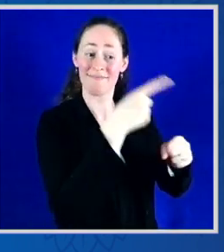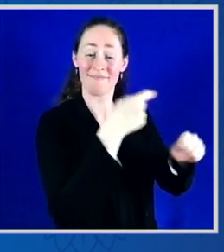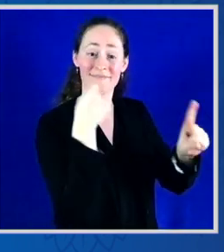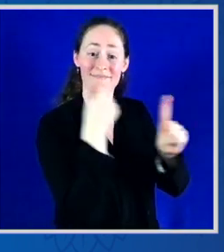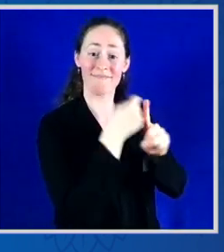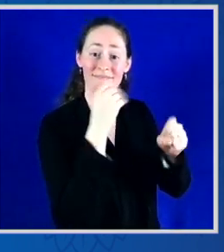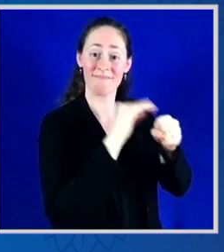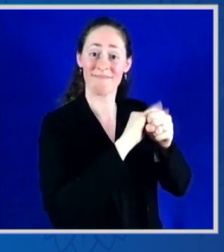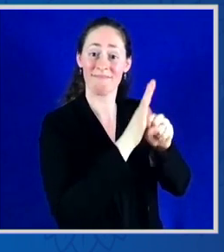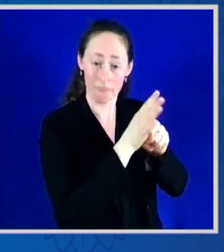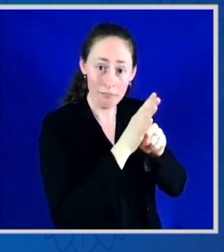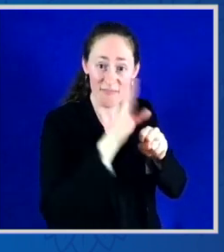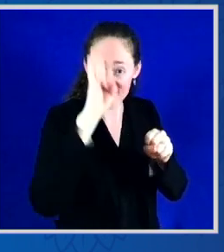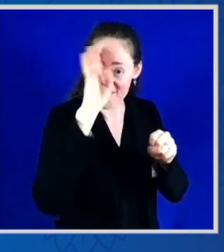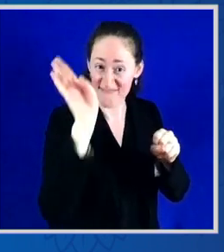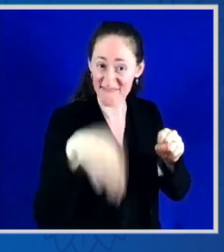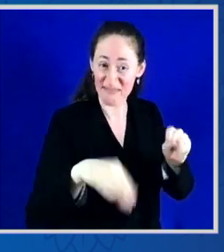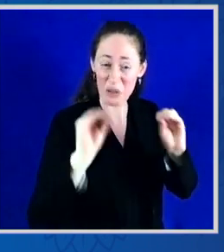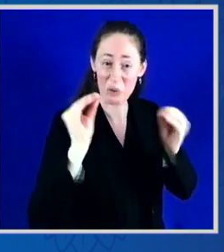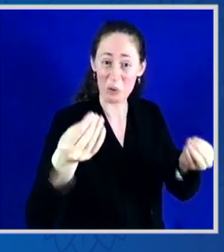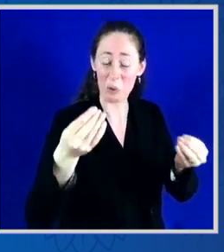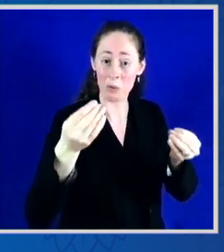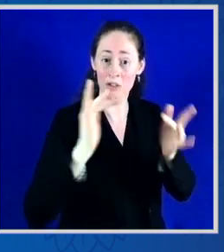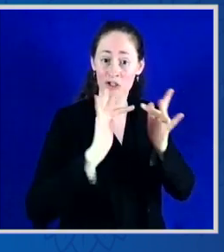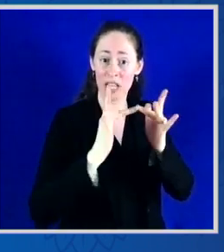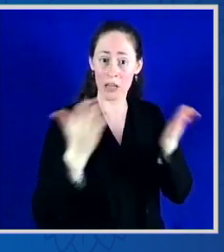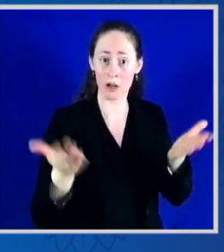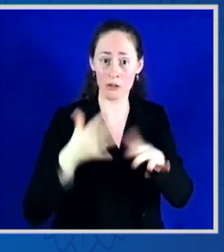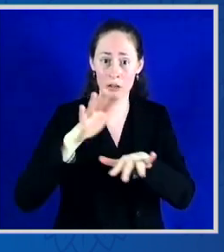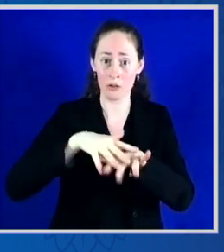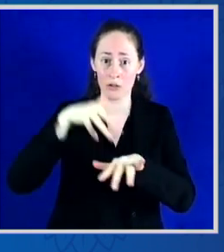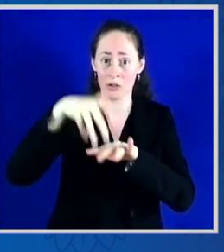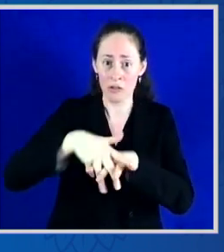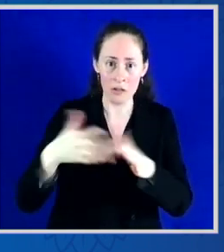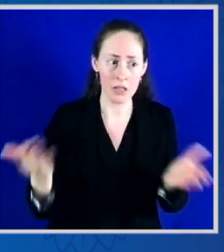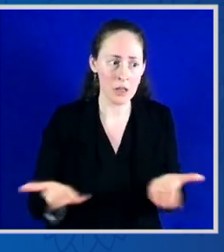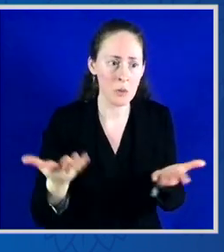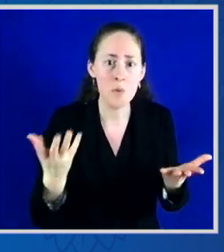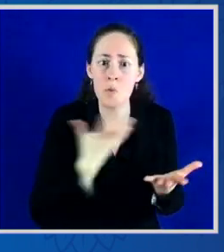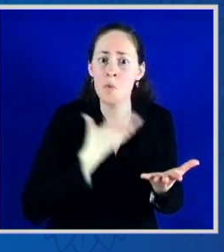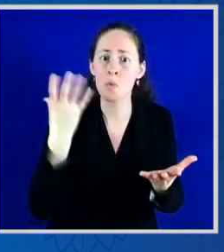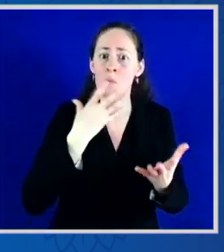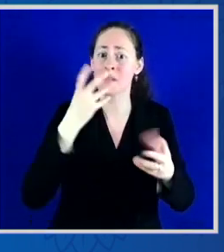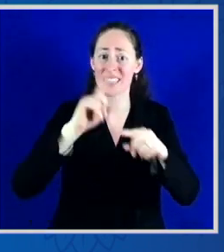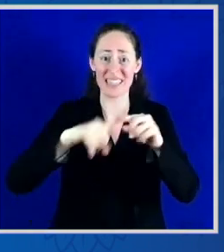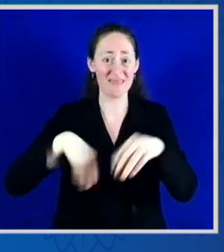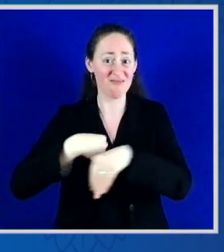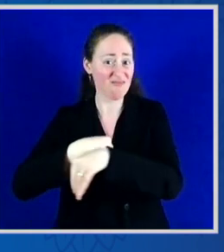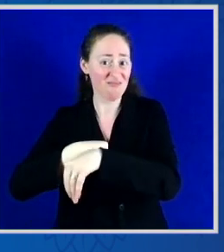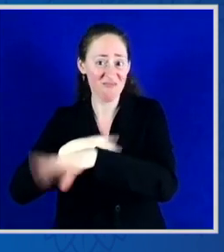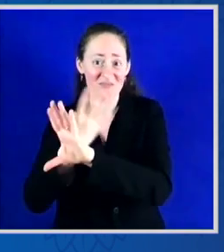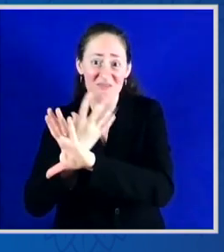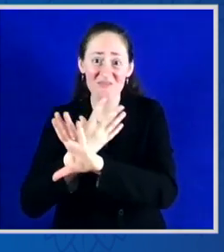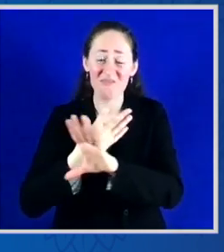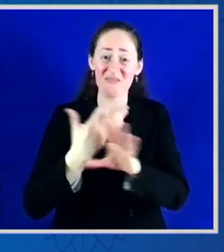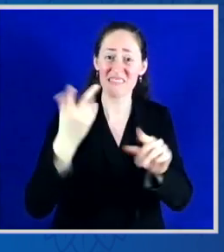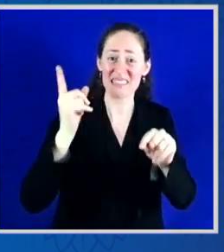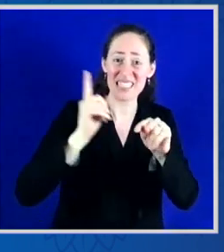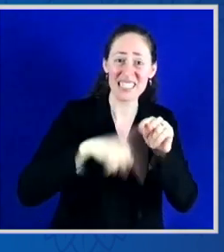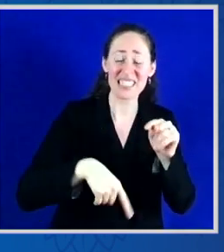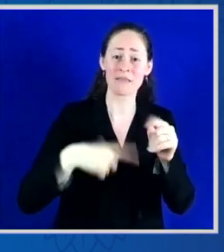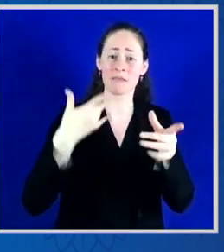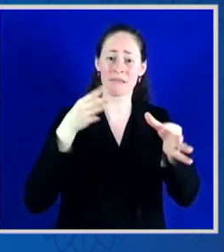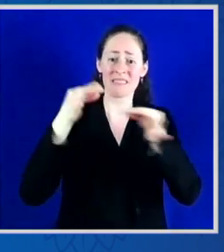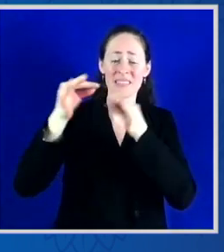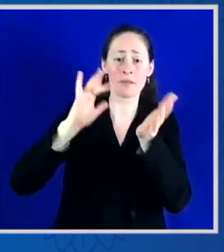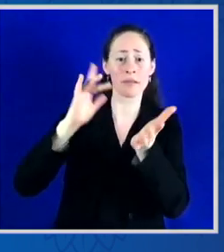that could support Zoom meetings or telehealth or anything to do with a child's education. The tribe's been struggling